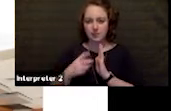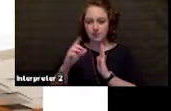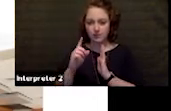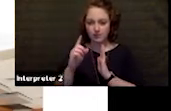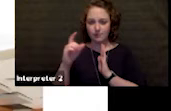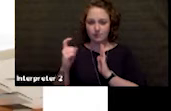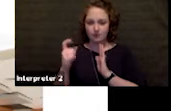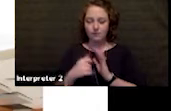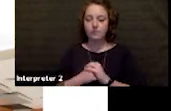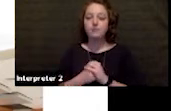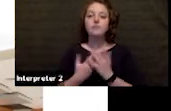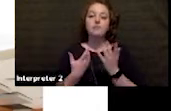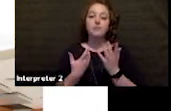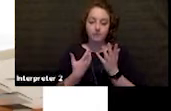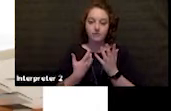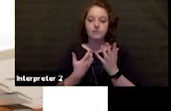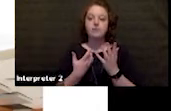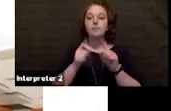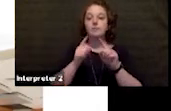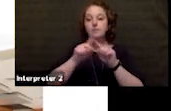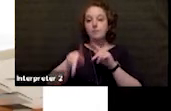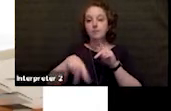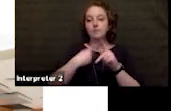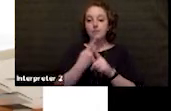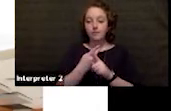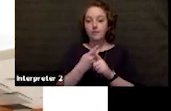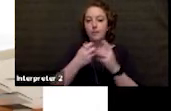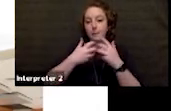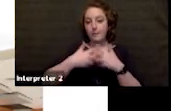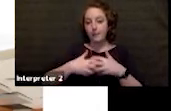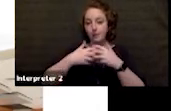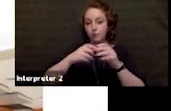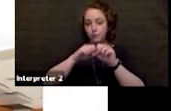So there's a couple different types of mechanical systems, and